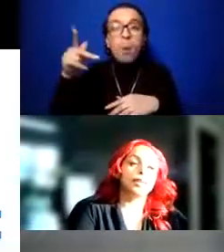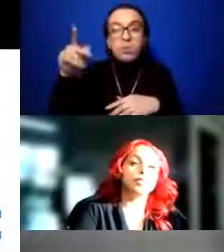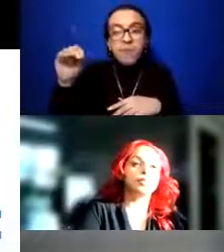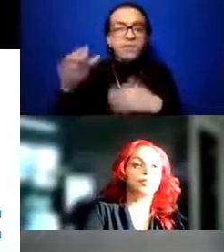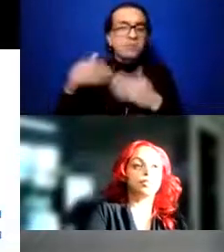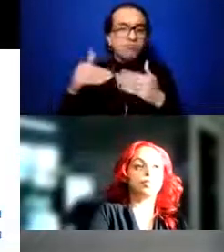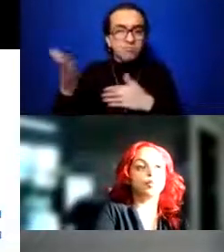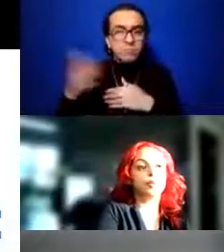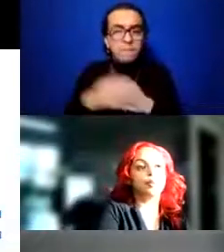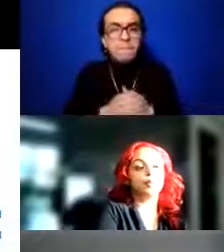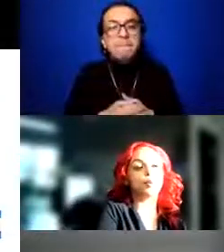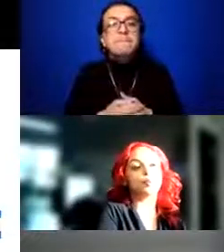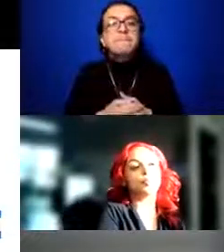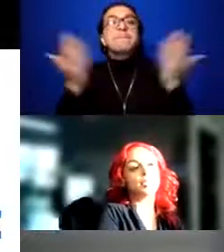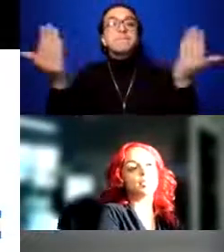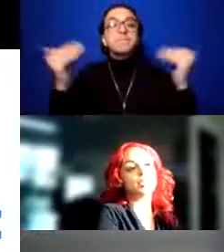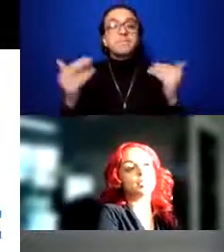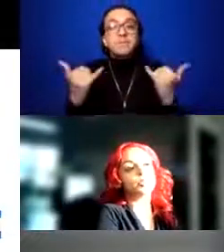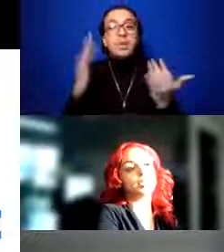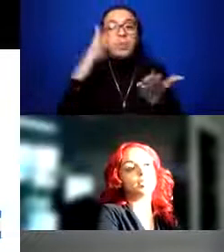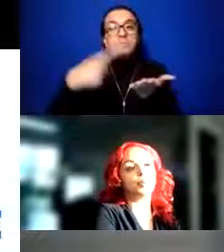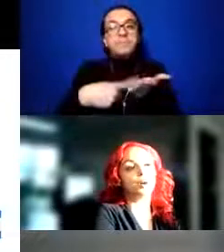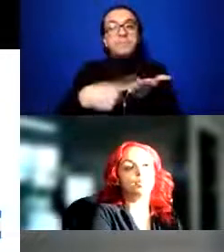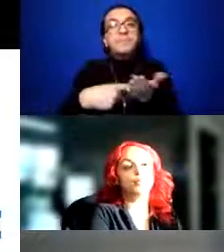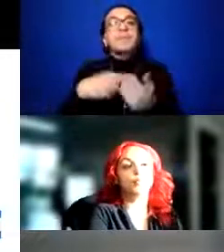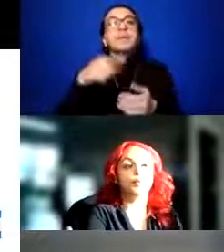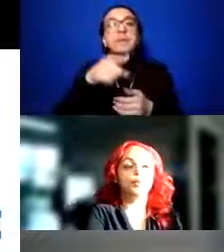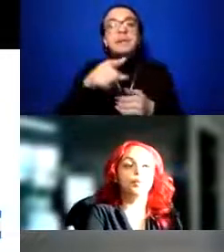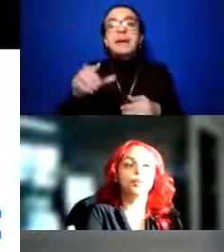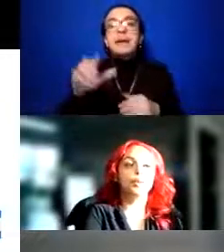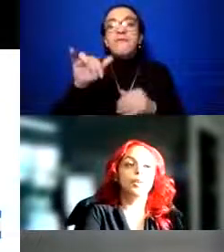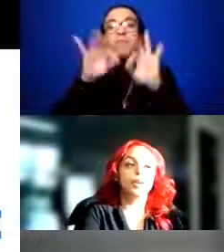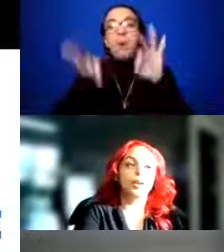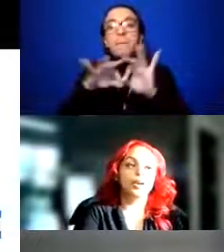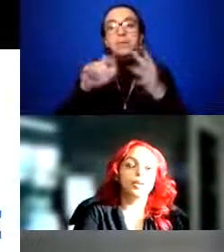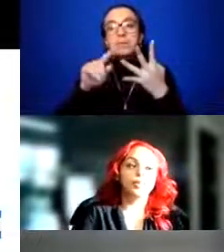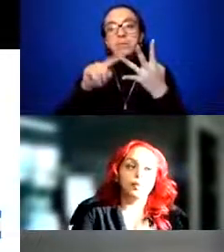The next section that we're going to be going over is the direct deposit form.